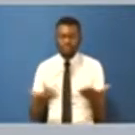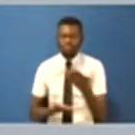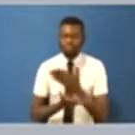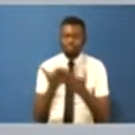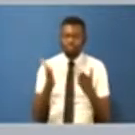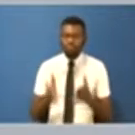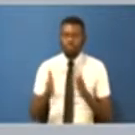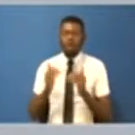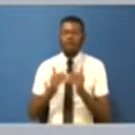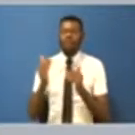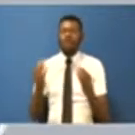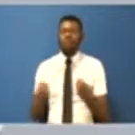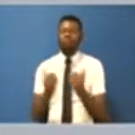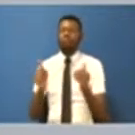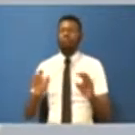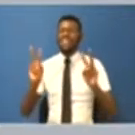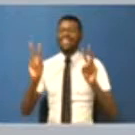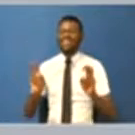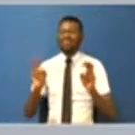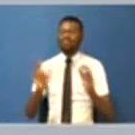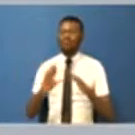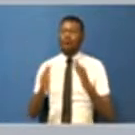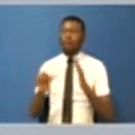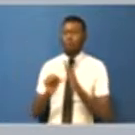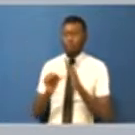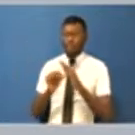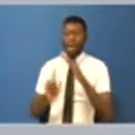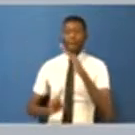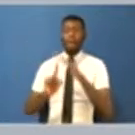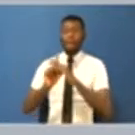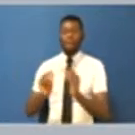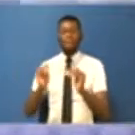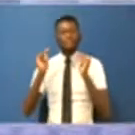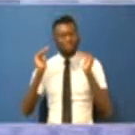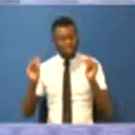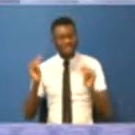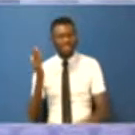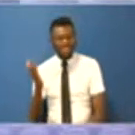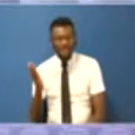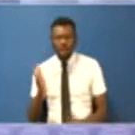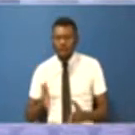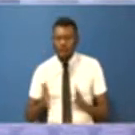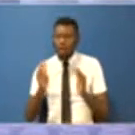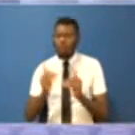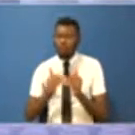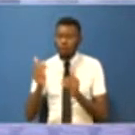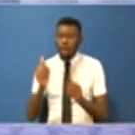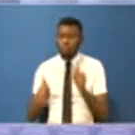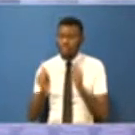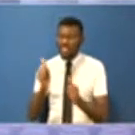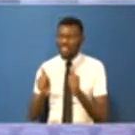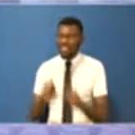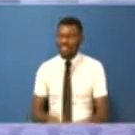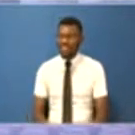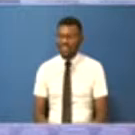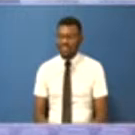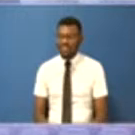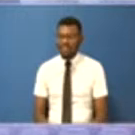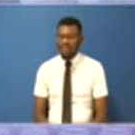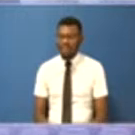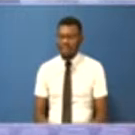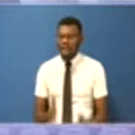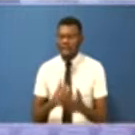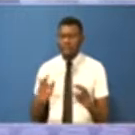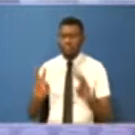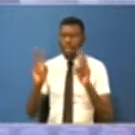forward on how to handle the issue because a big problem at heart which is the way forward as i have said there are some